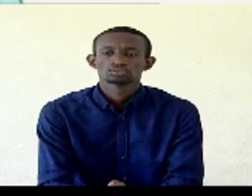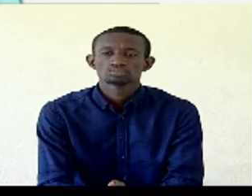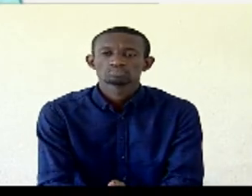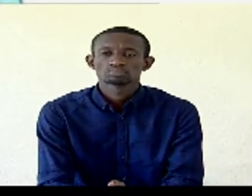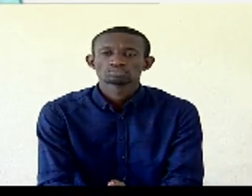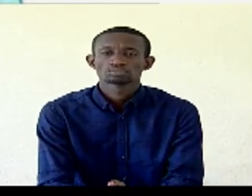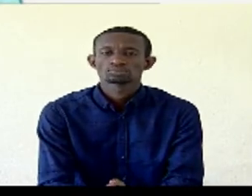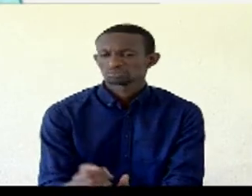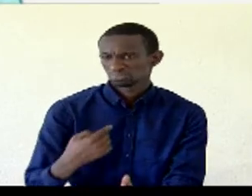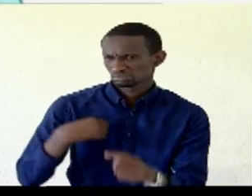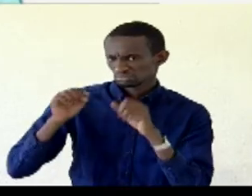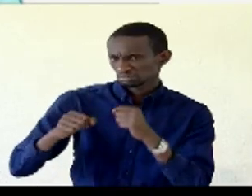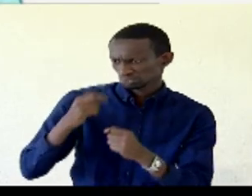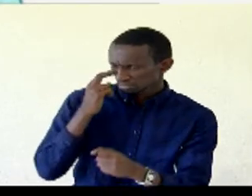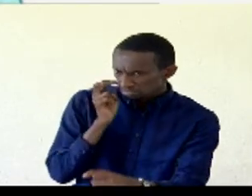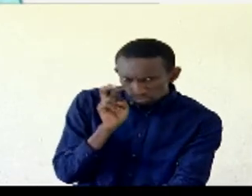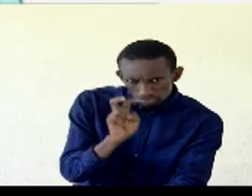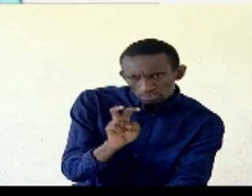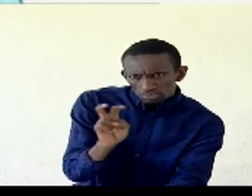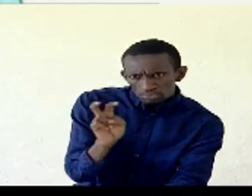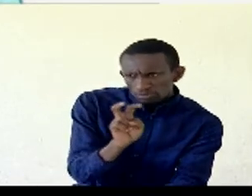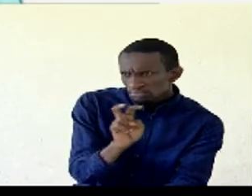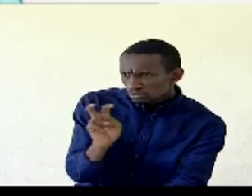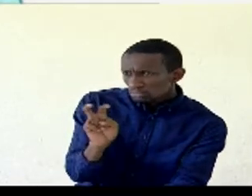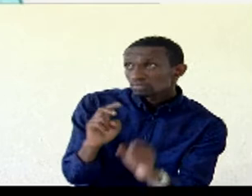Am I able to look at an image here